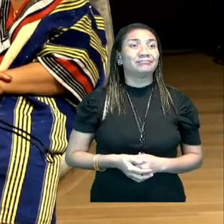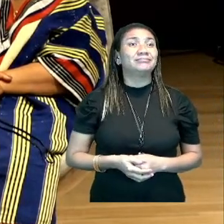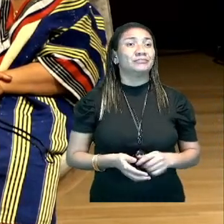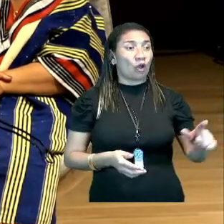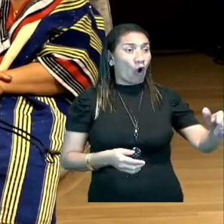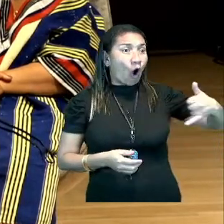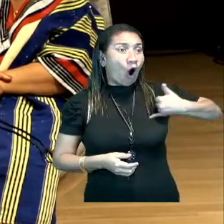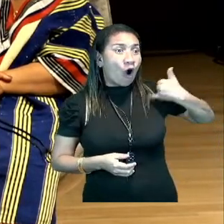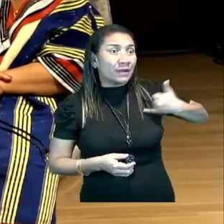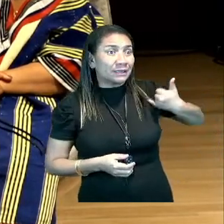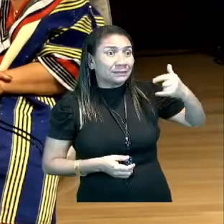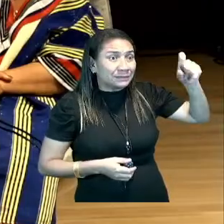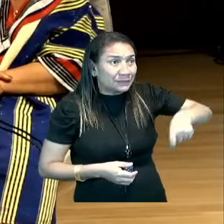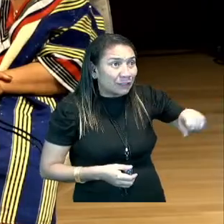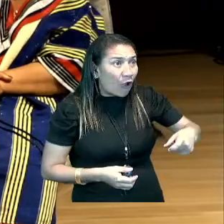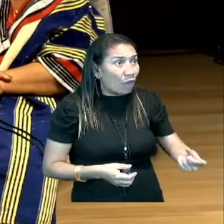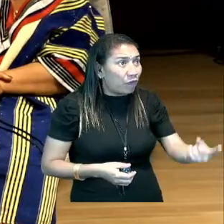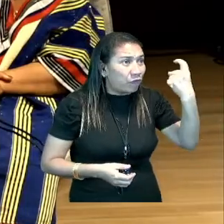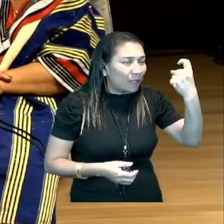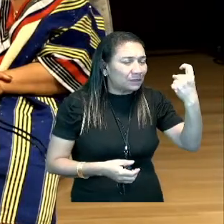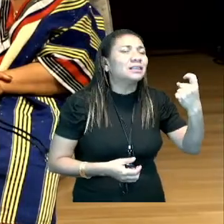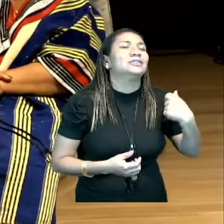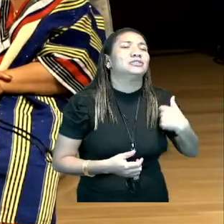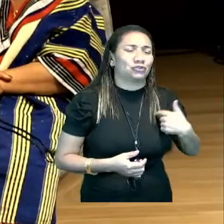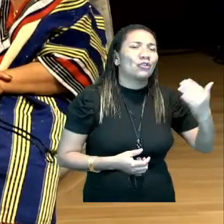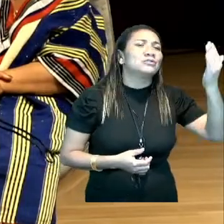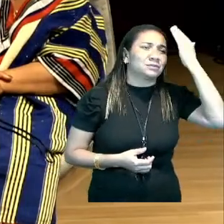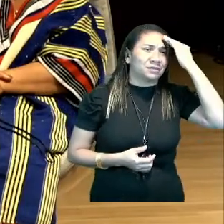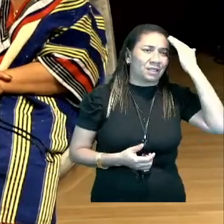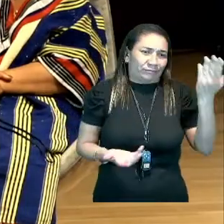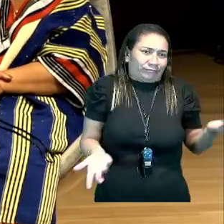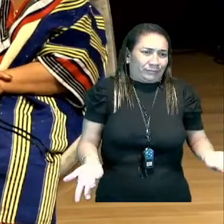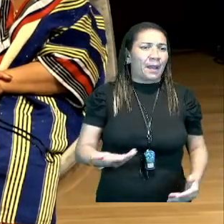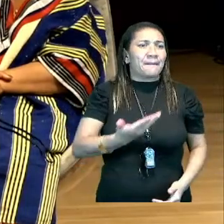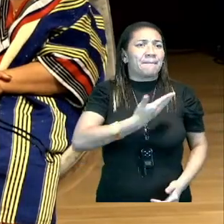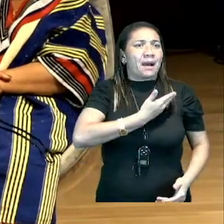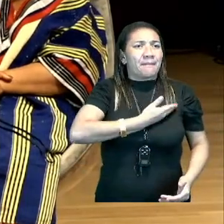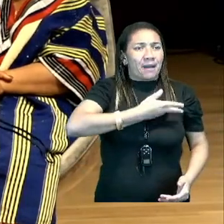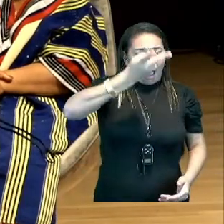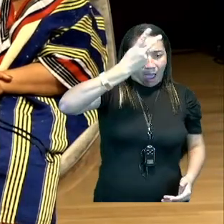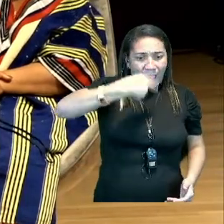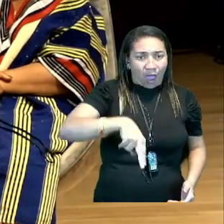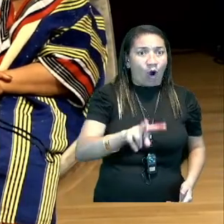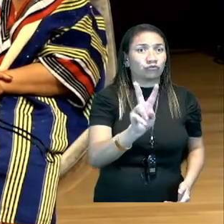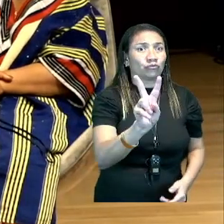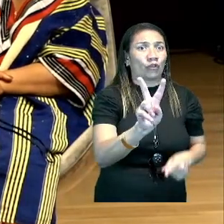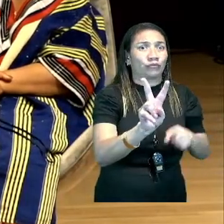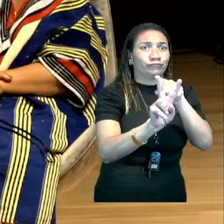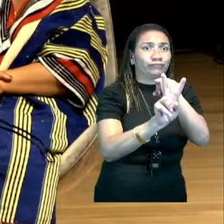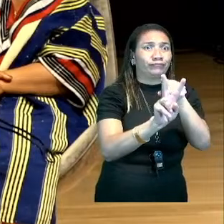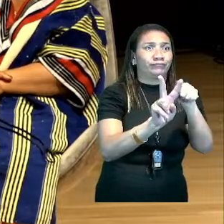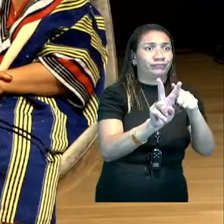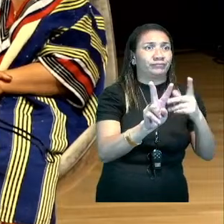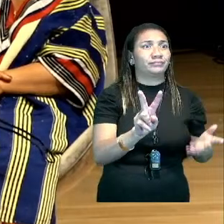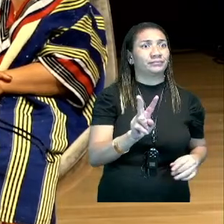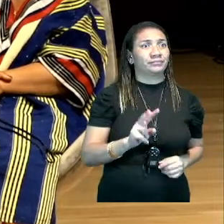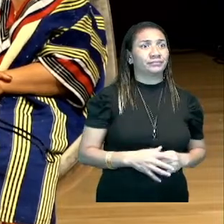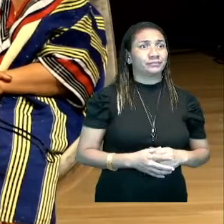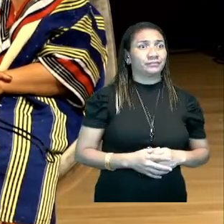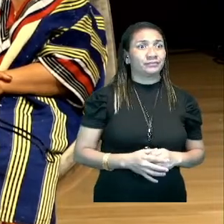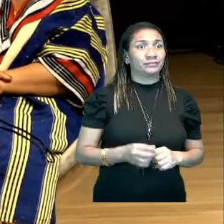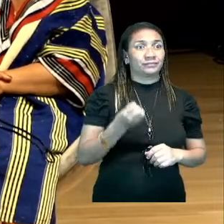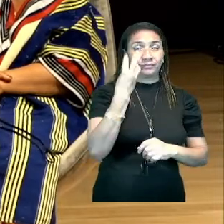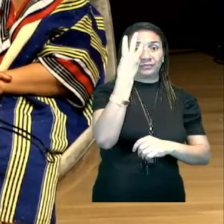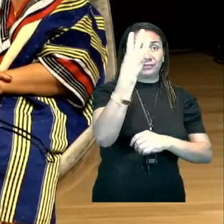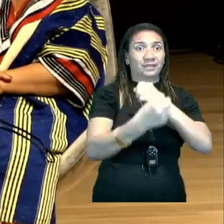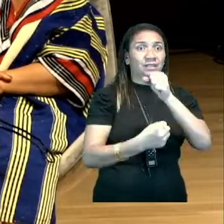I know the needs of youth. And I say this as a mother. I have my 2 children here. And